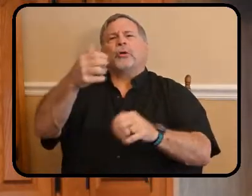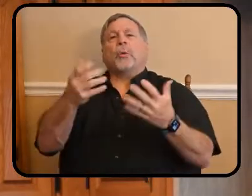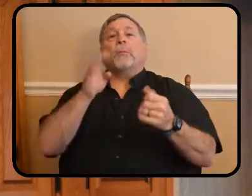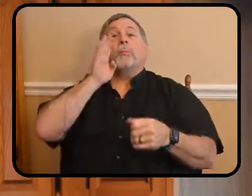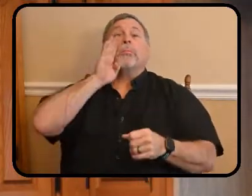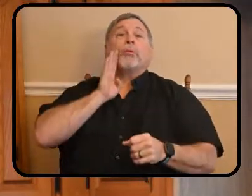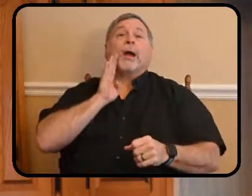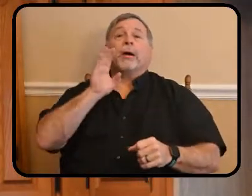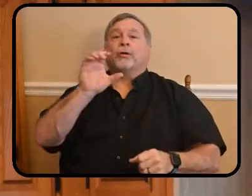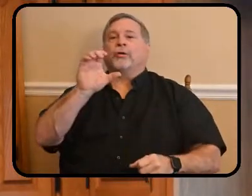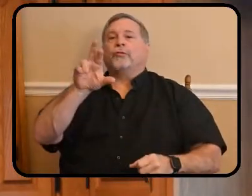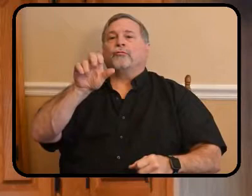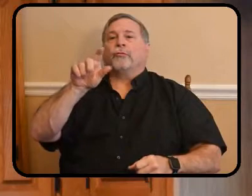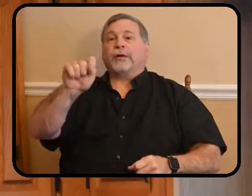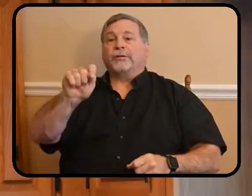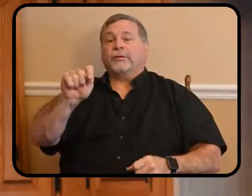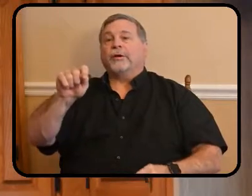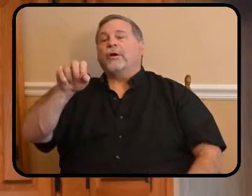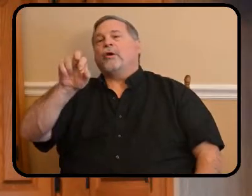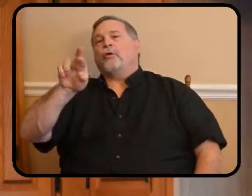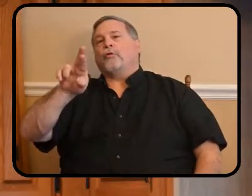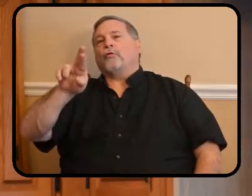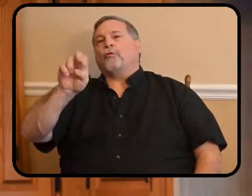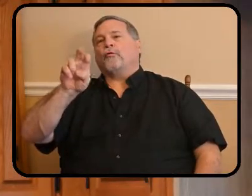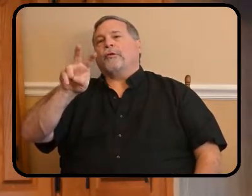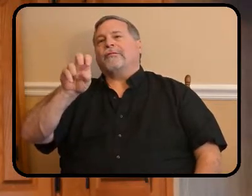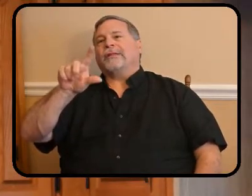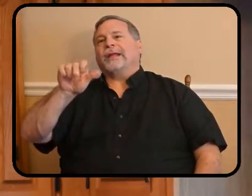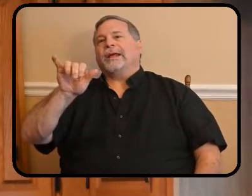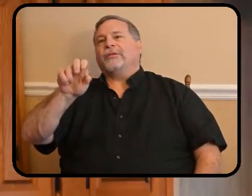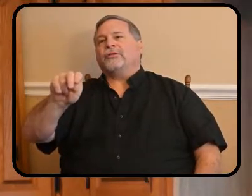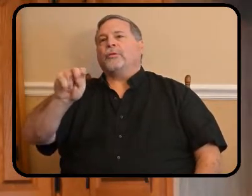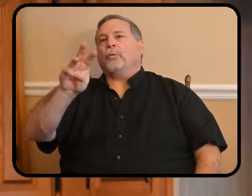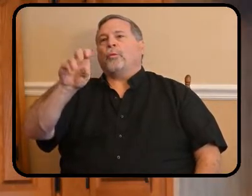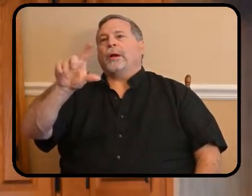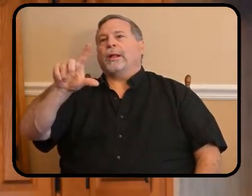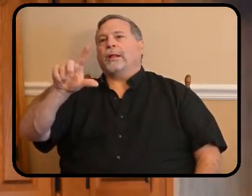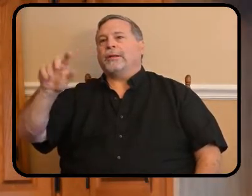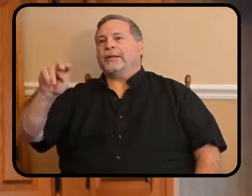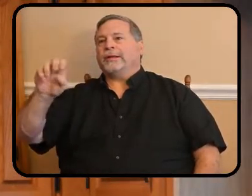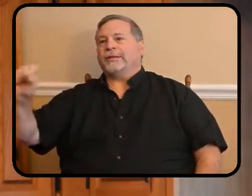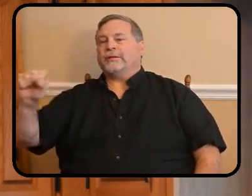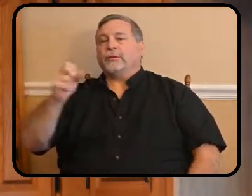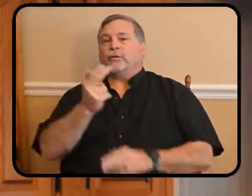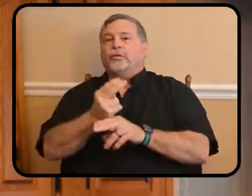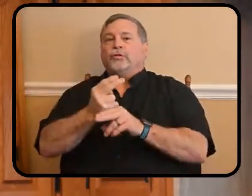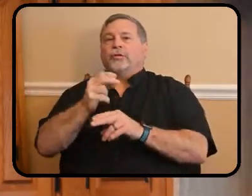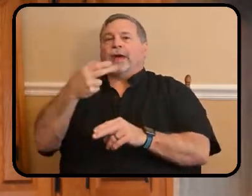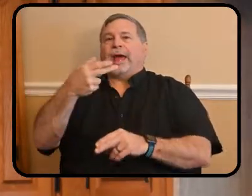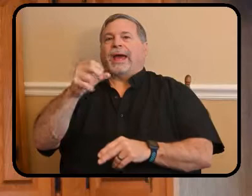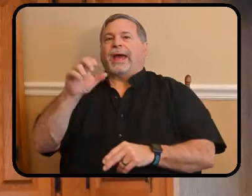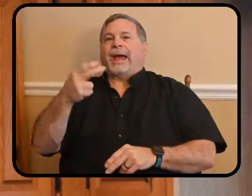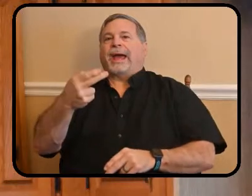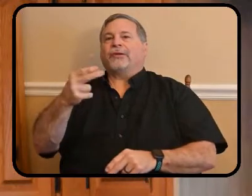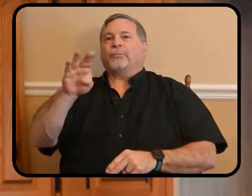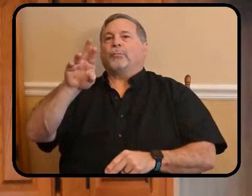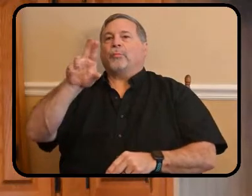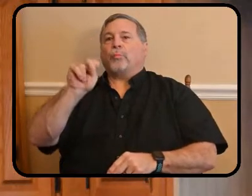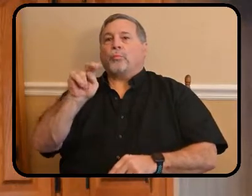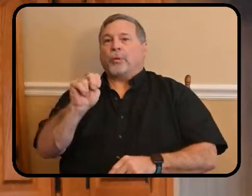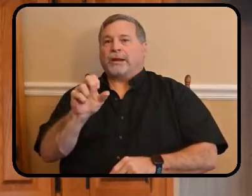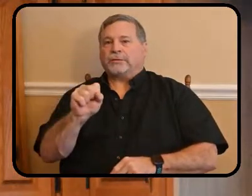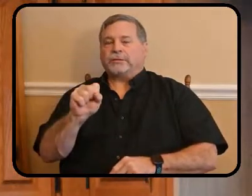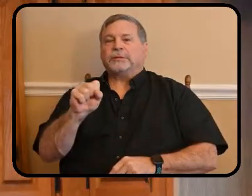them. The Revelation Wellness is using actually hash browns, and those hash browns will brown up very quickly, so that'll